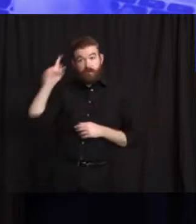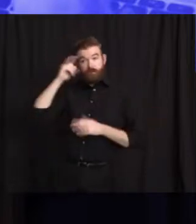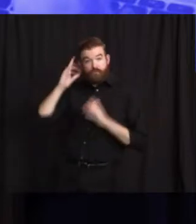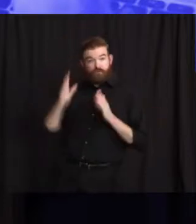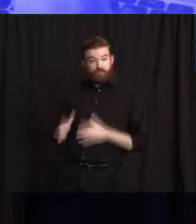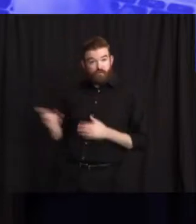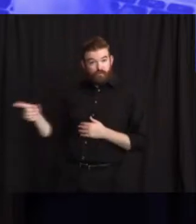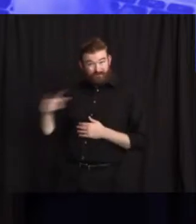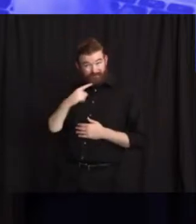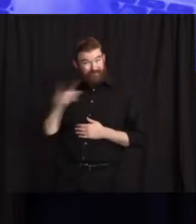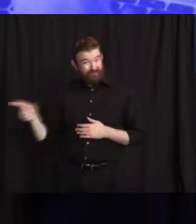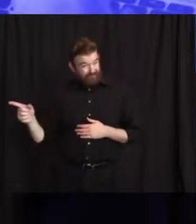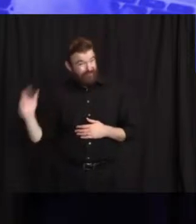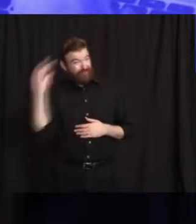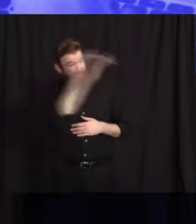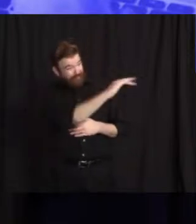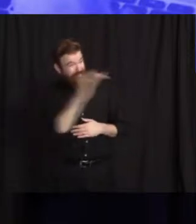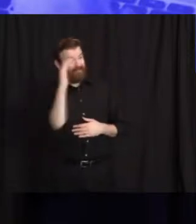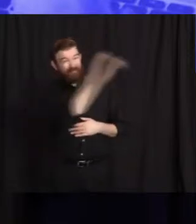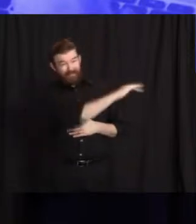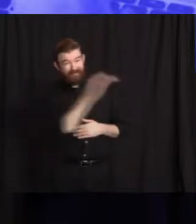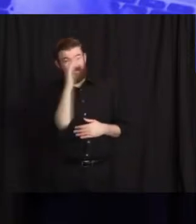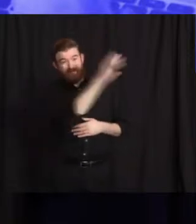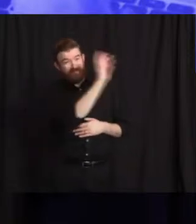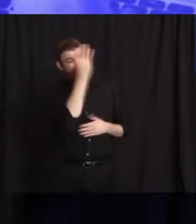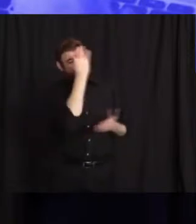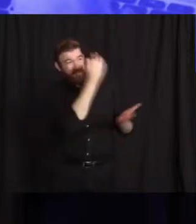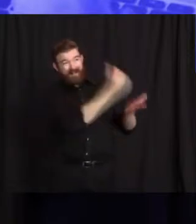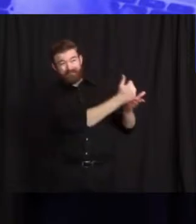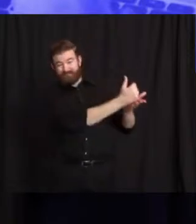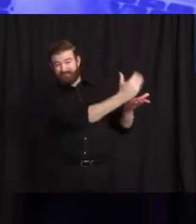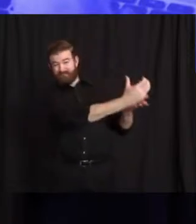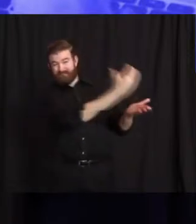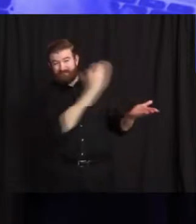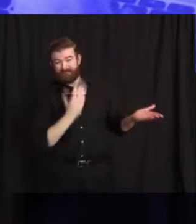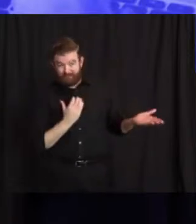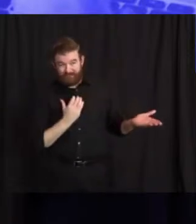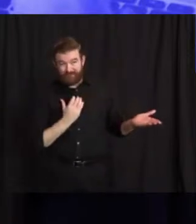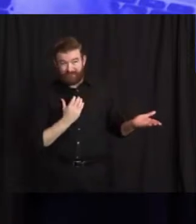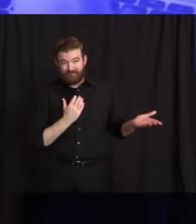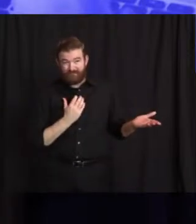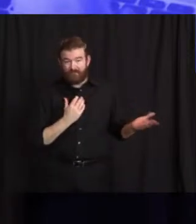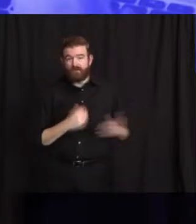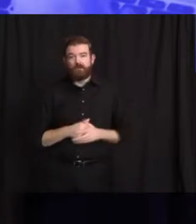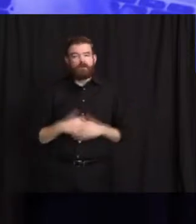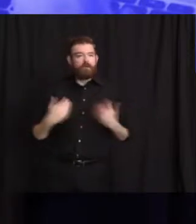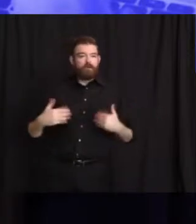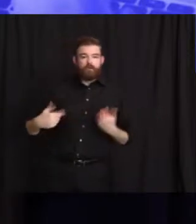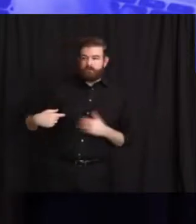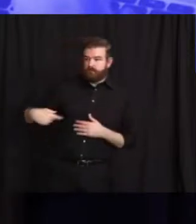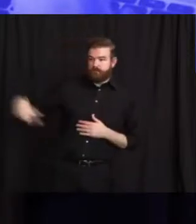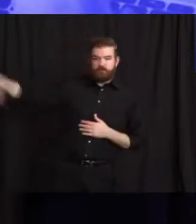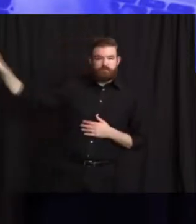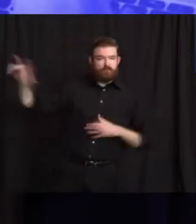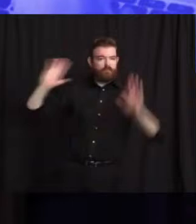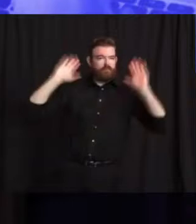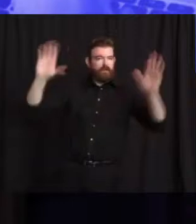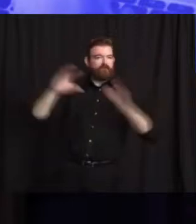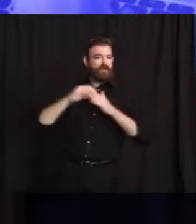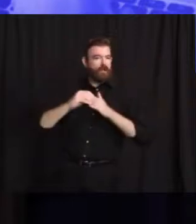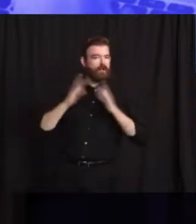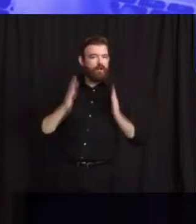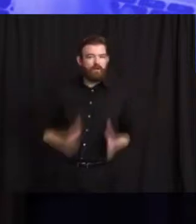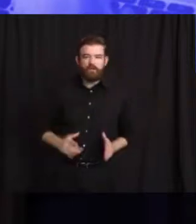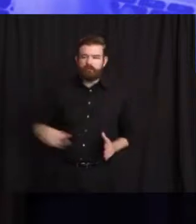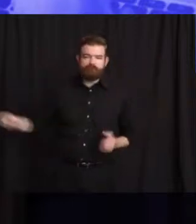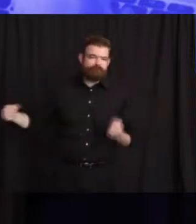we unequivocally need. He has been a tremendous ambassador for New Jersey and our needs. One would even think you might have done this